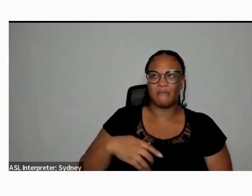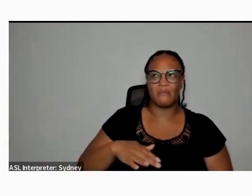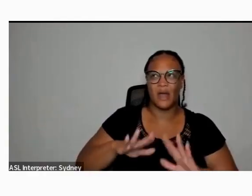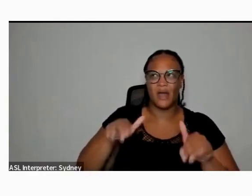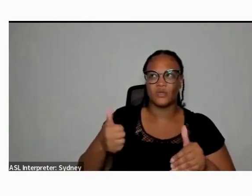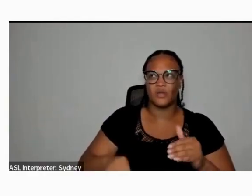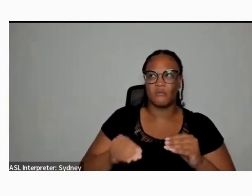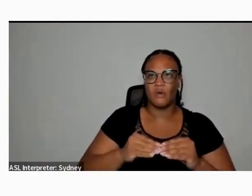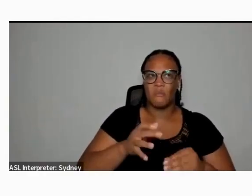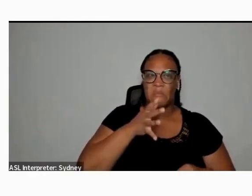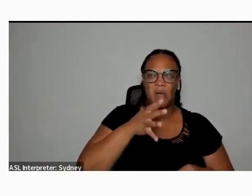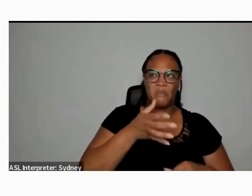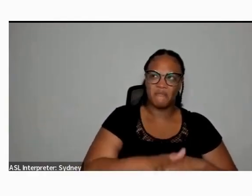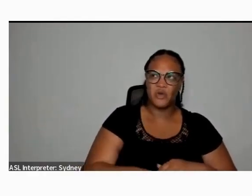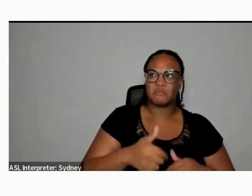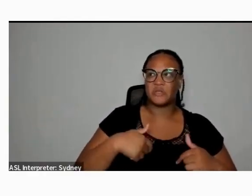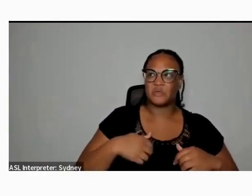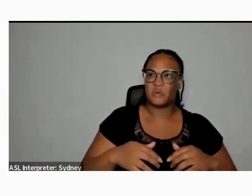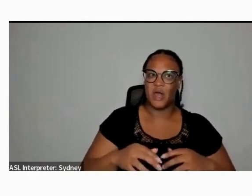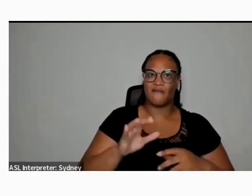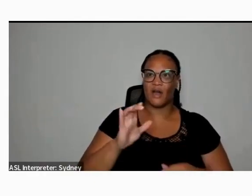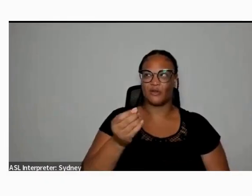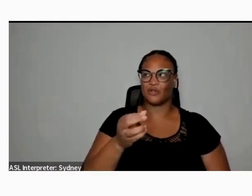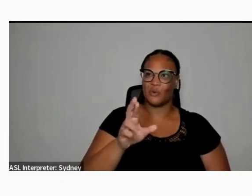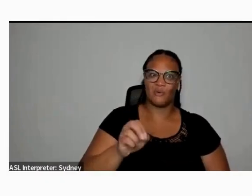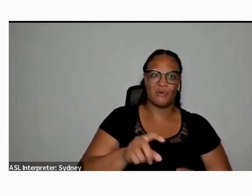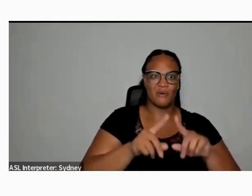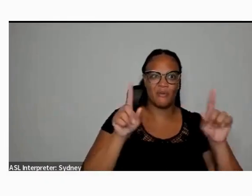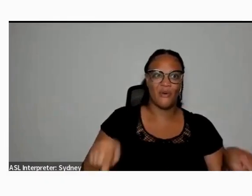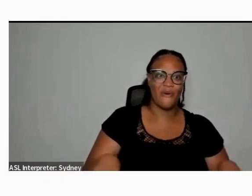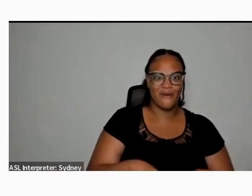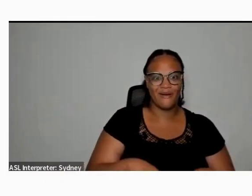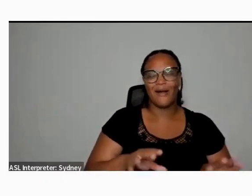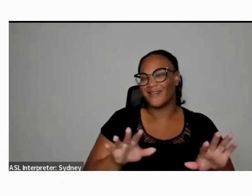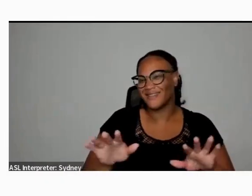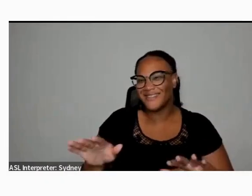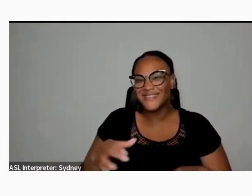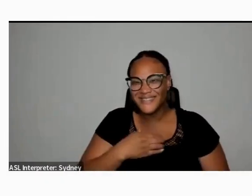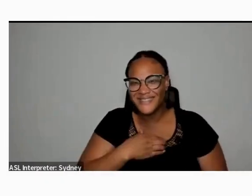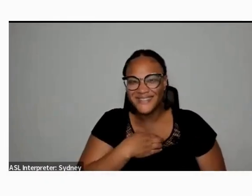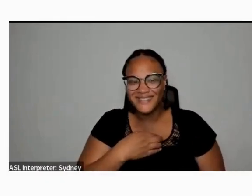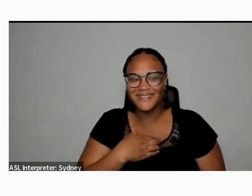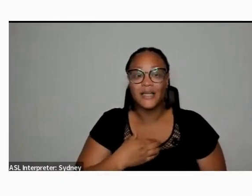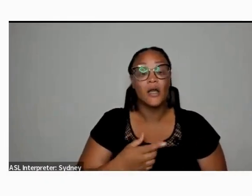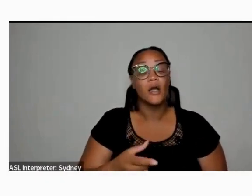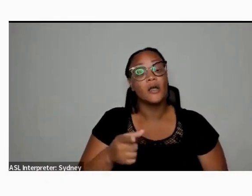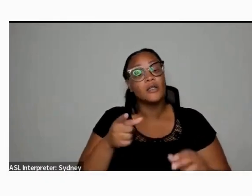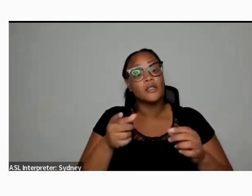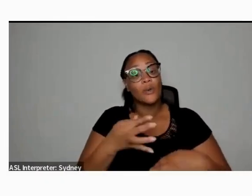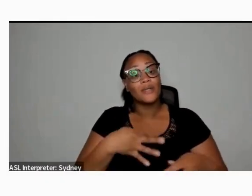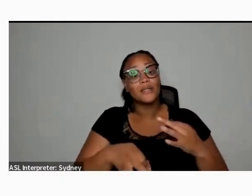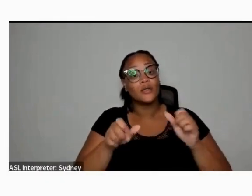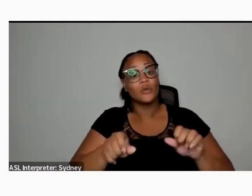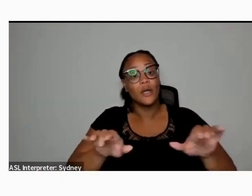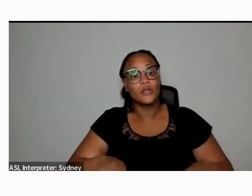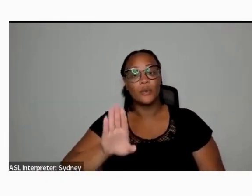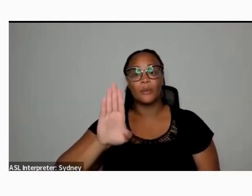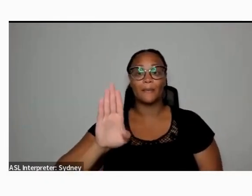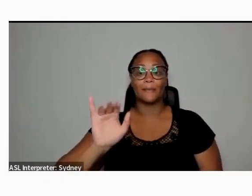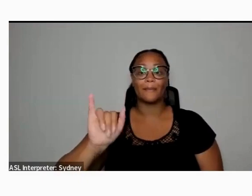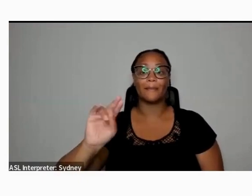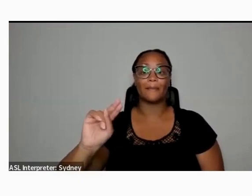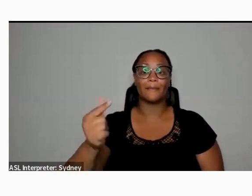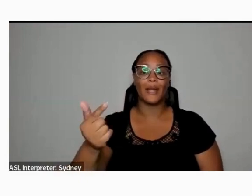board. You could do a bingo for chores. So you could have like a bingo game over the